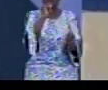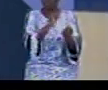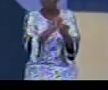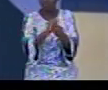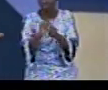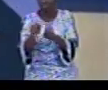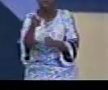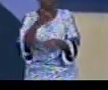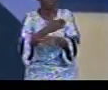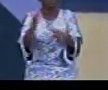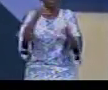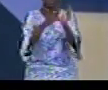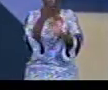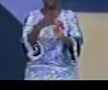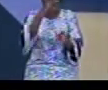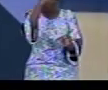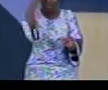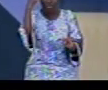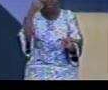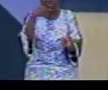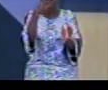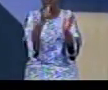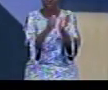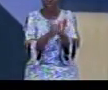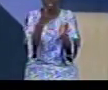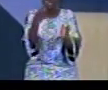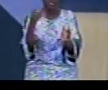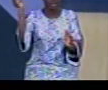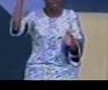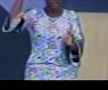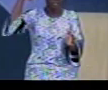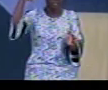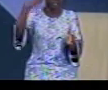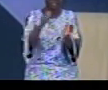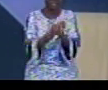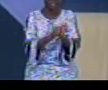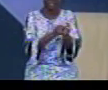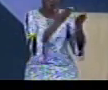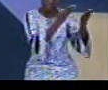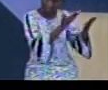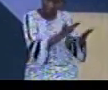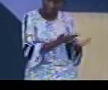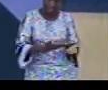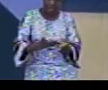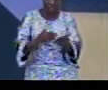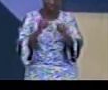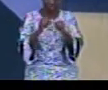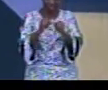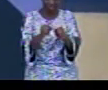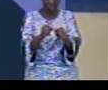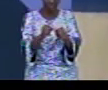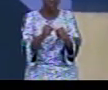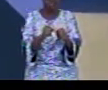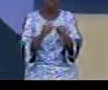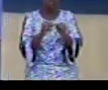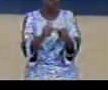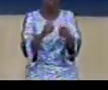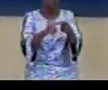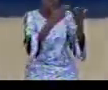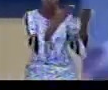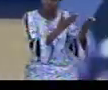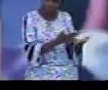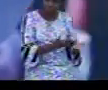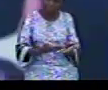that bringeth in the continuous tense, keeps on bringing, keeps on bringing, and keeps on bringing,